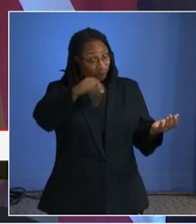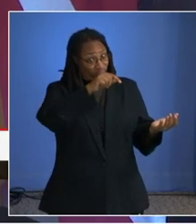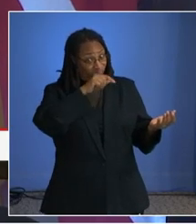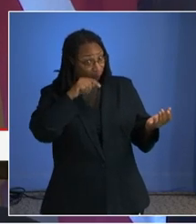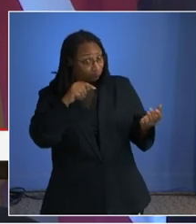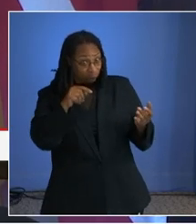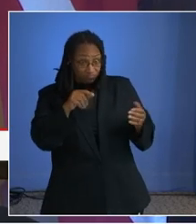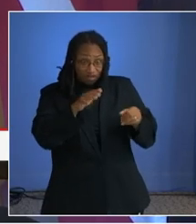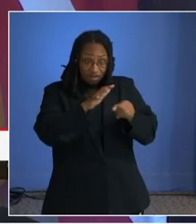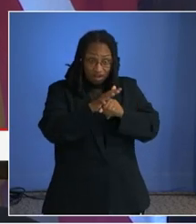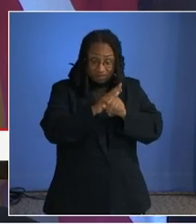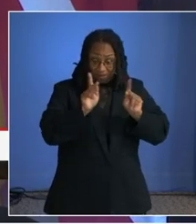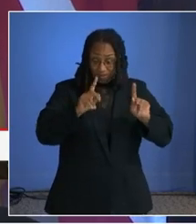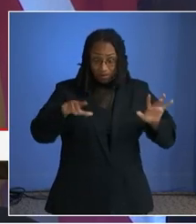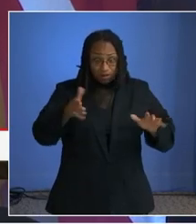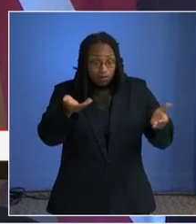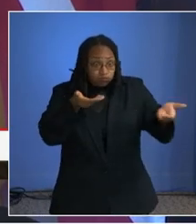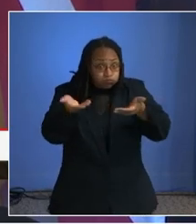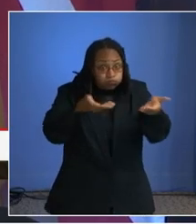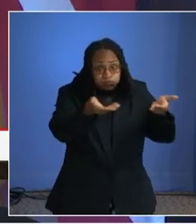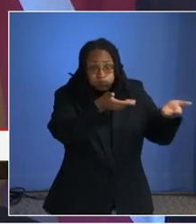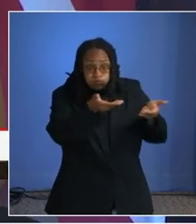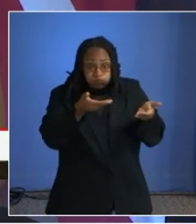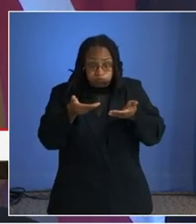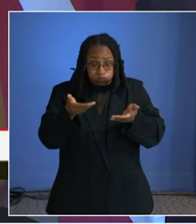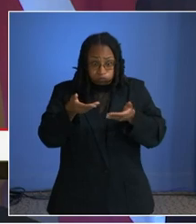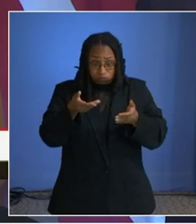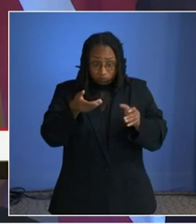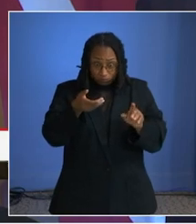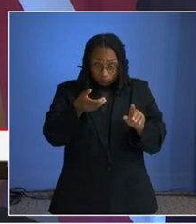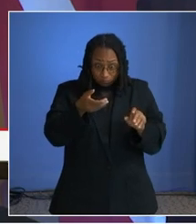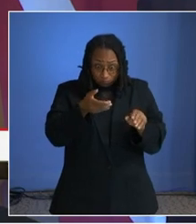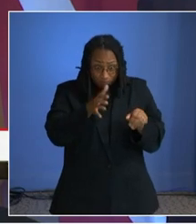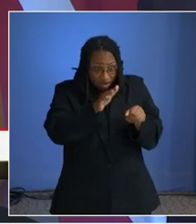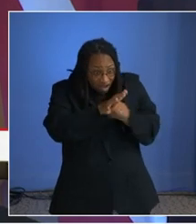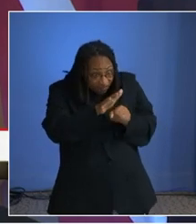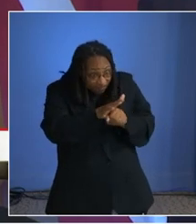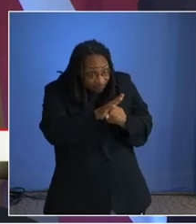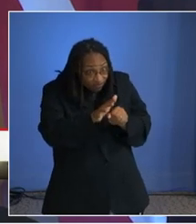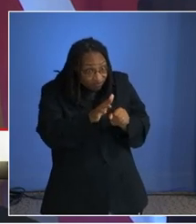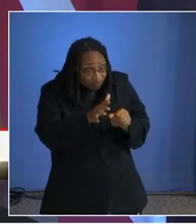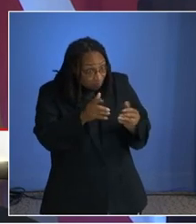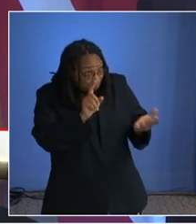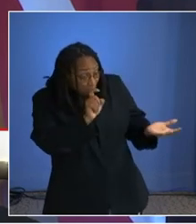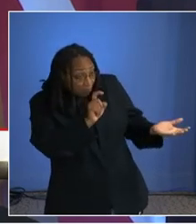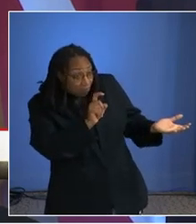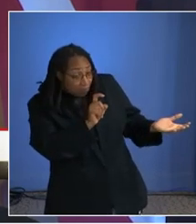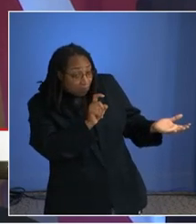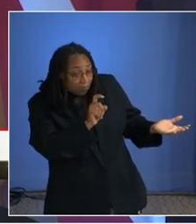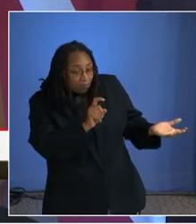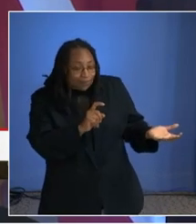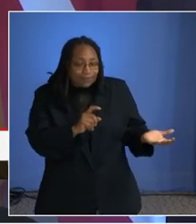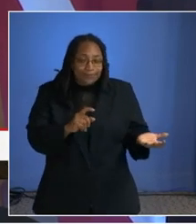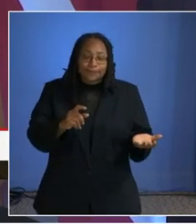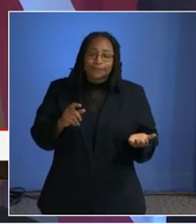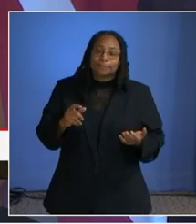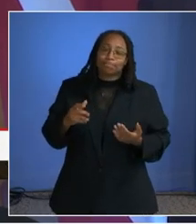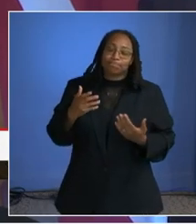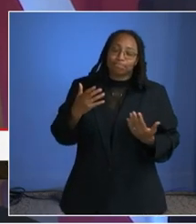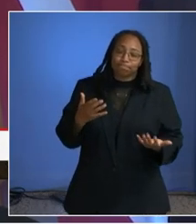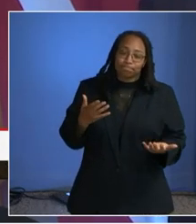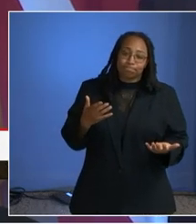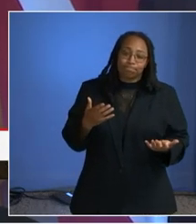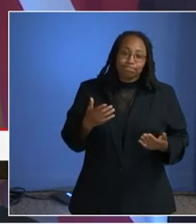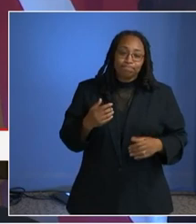wrong, and over a number of years. And those issues relate to defunding the